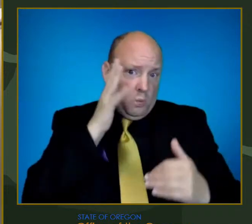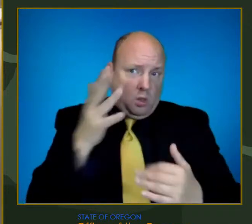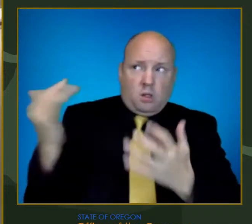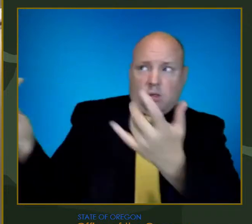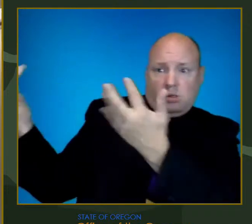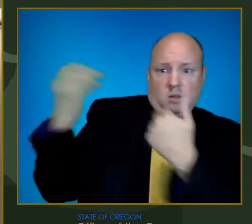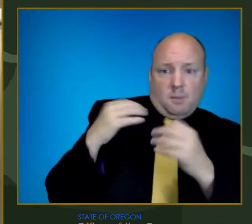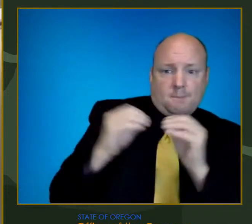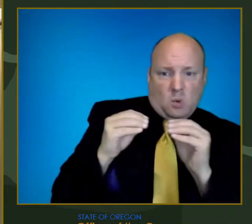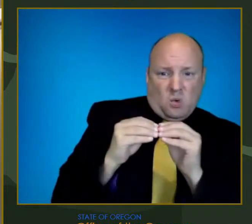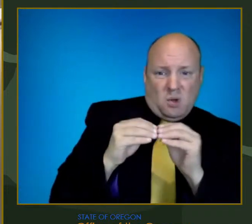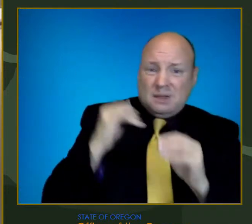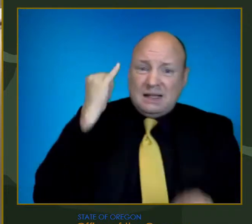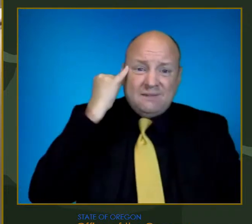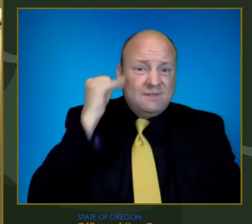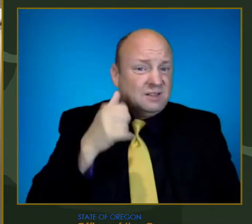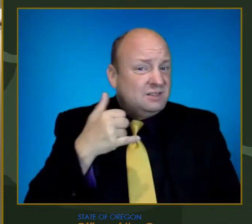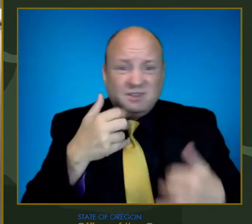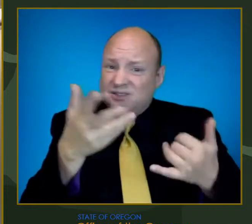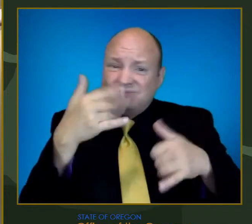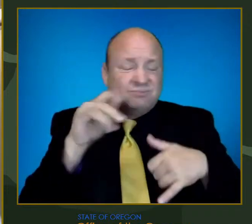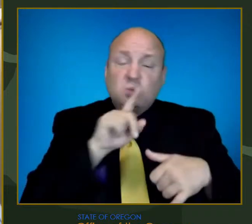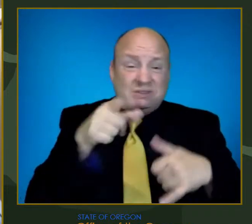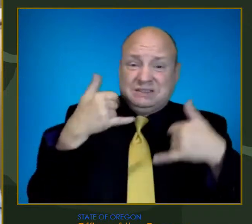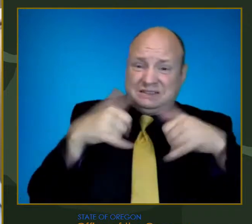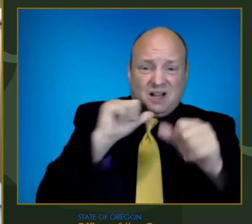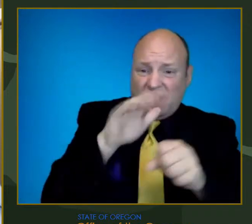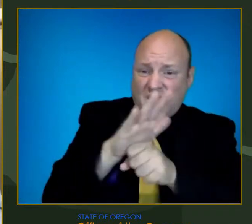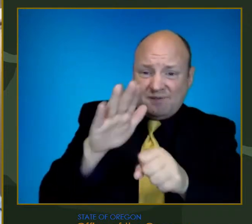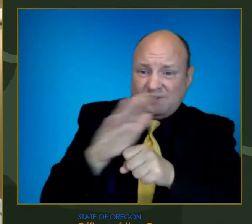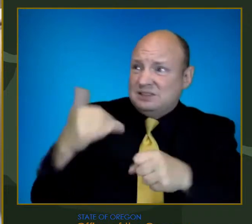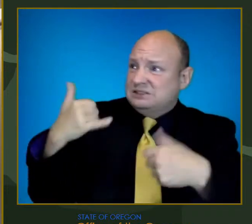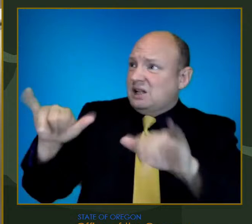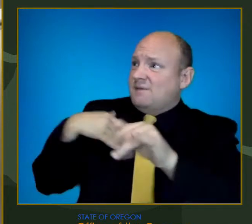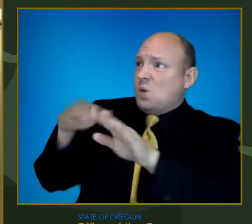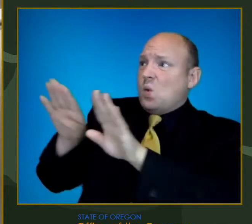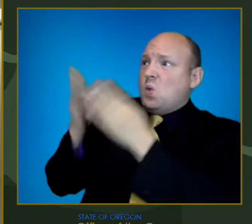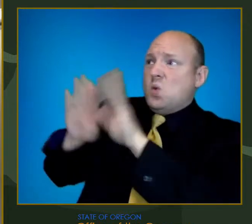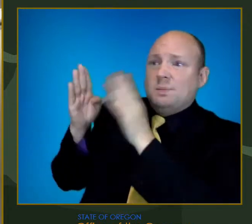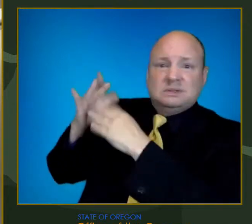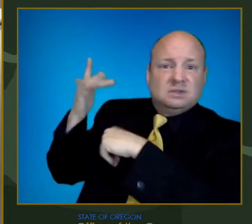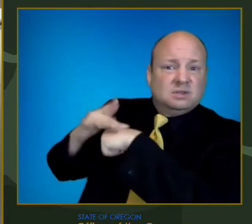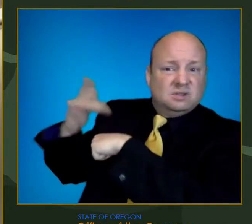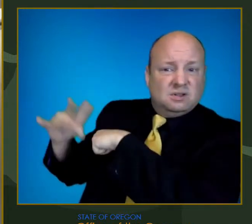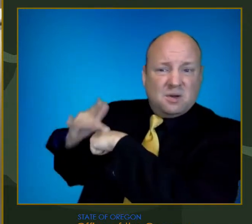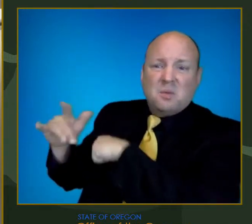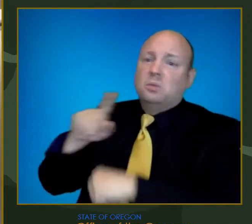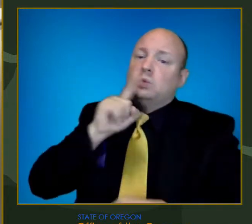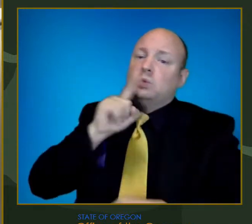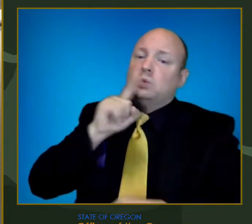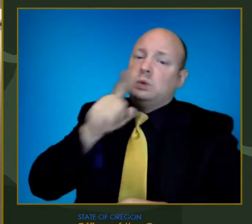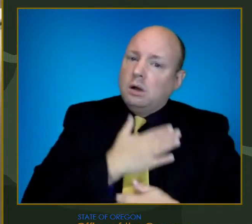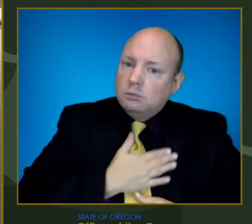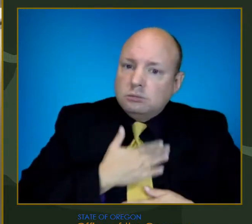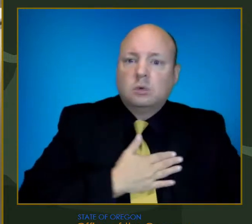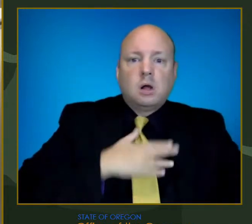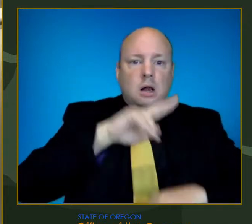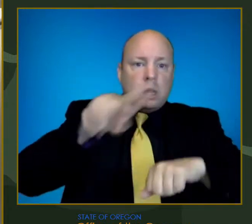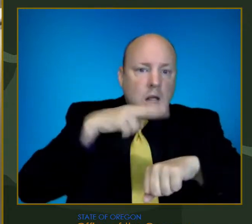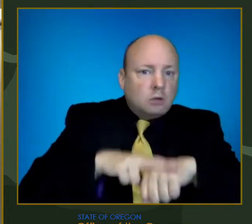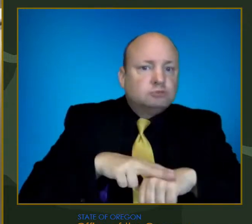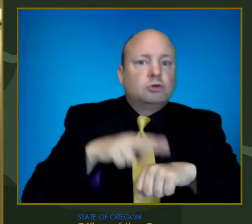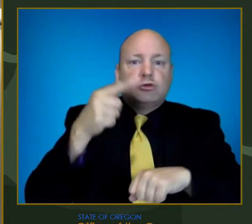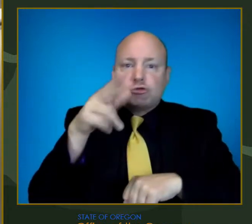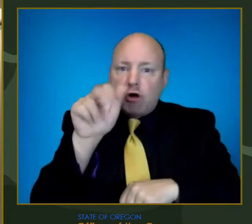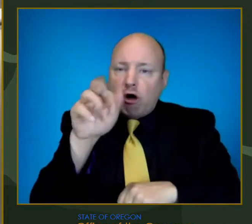enough. We really appreciate the support of the National Guard. We'll put those people to work, and they will be helping us in terms